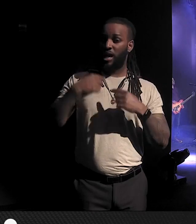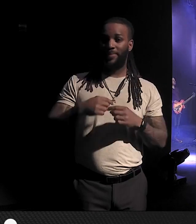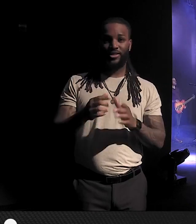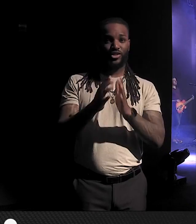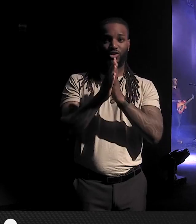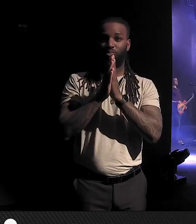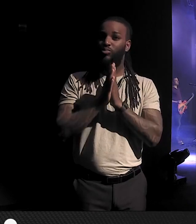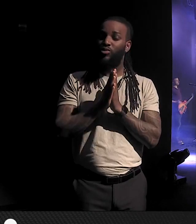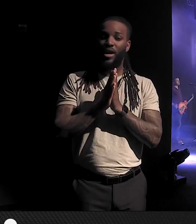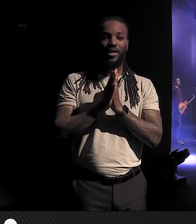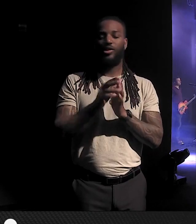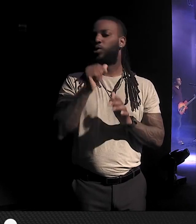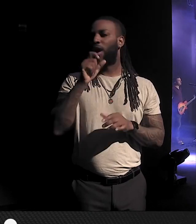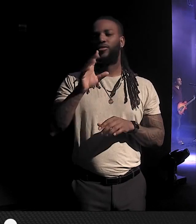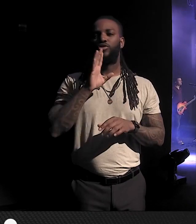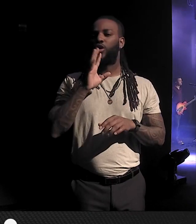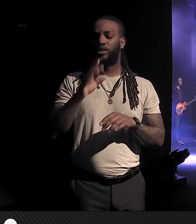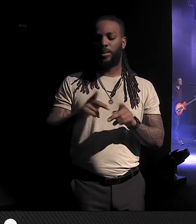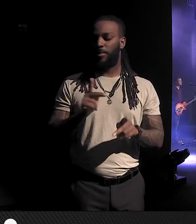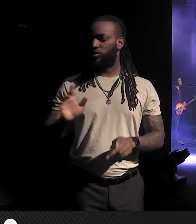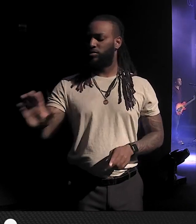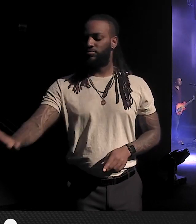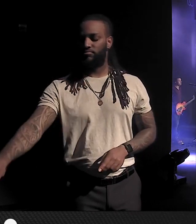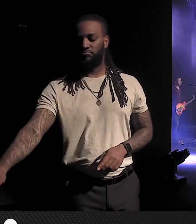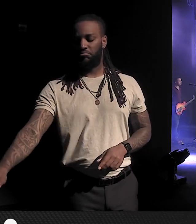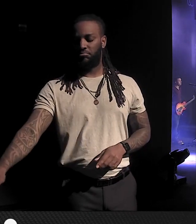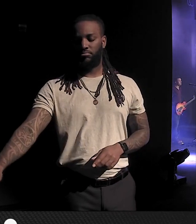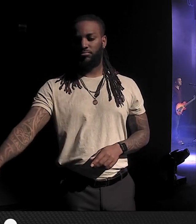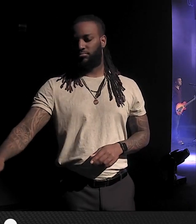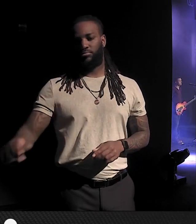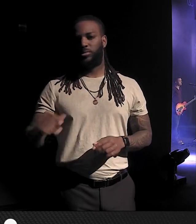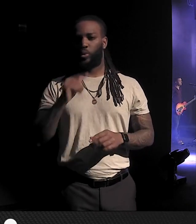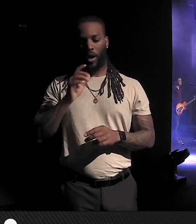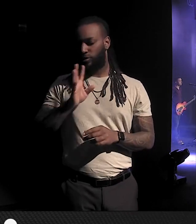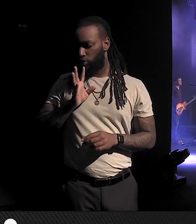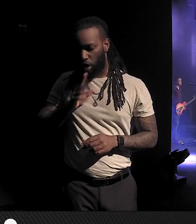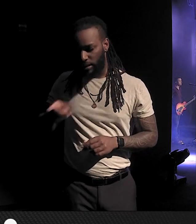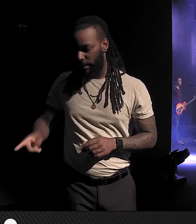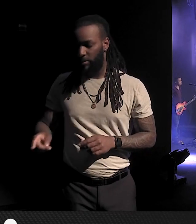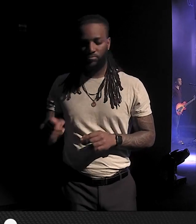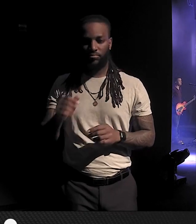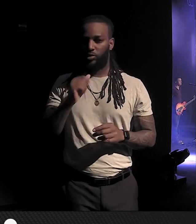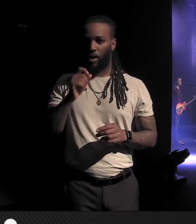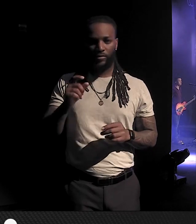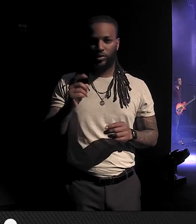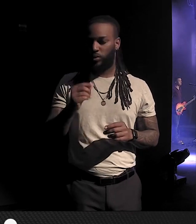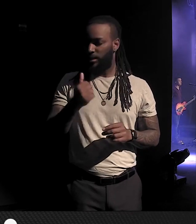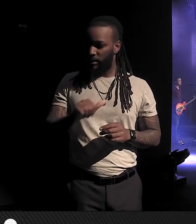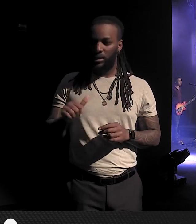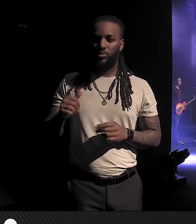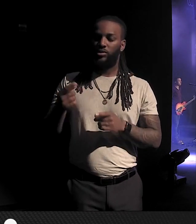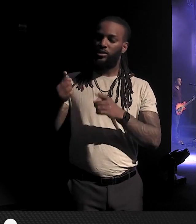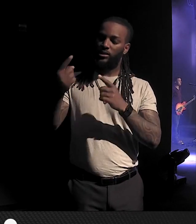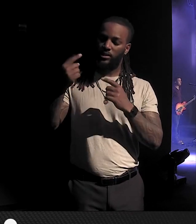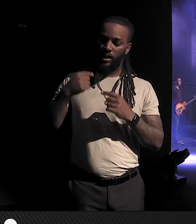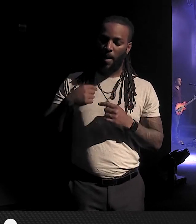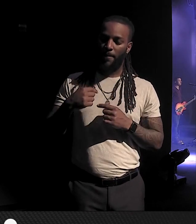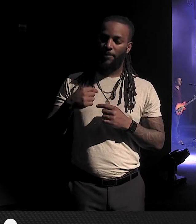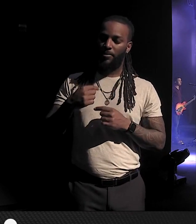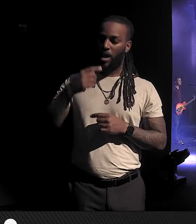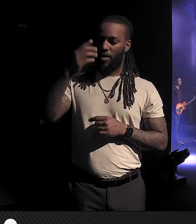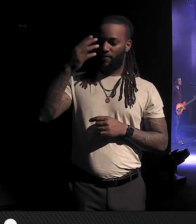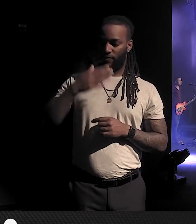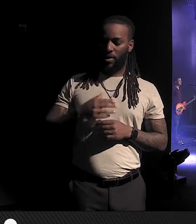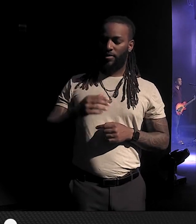on the backs of those people. You don't have to talk to them. Don't feel like if you come down forward, anyone's going to ask you anything. You don't have to talk to anyone. You just come forward in front of this